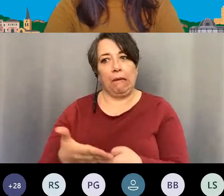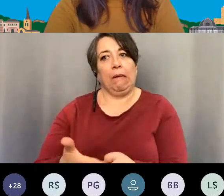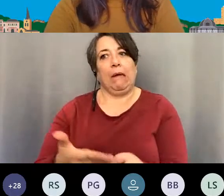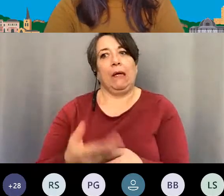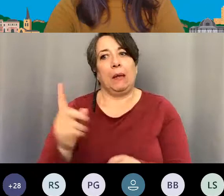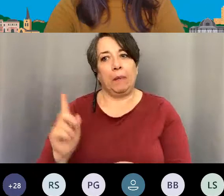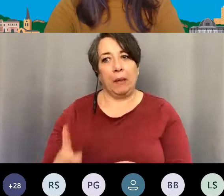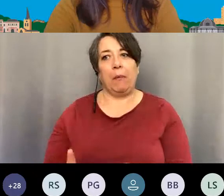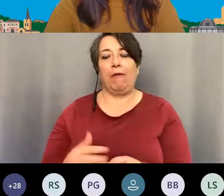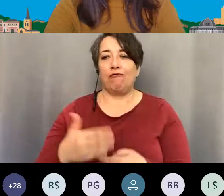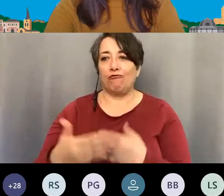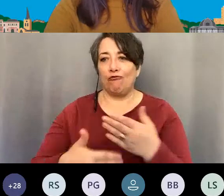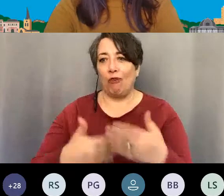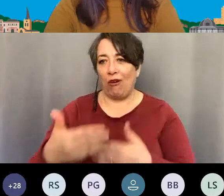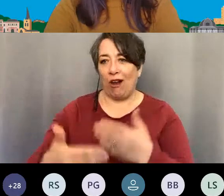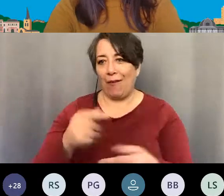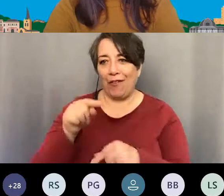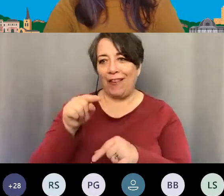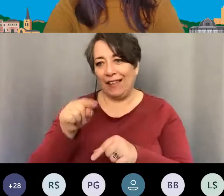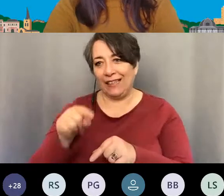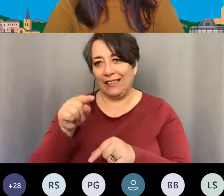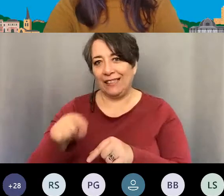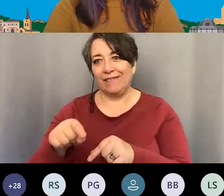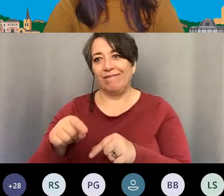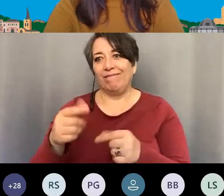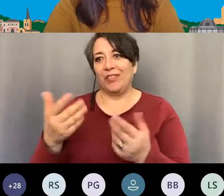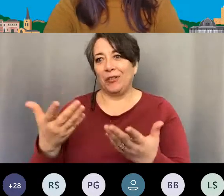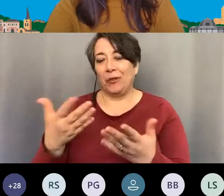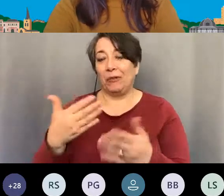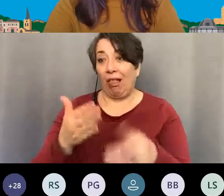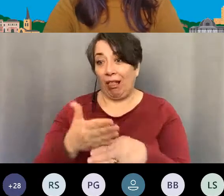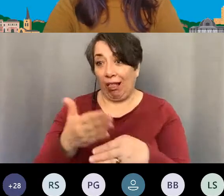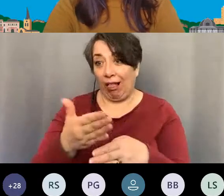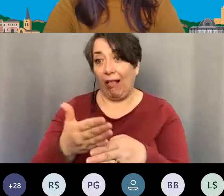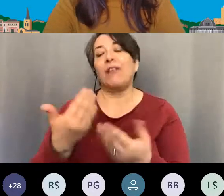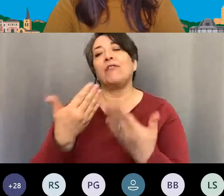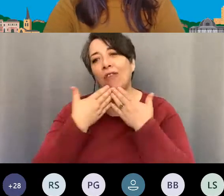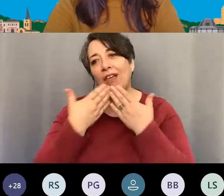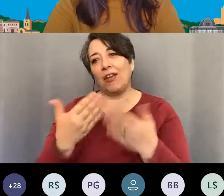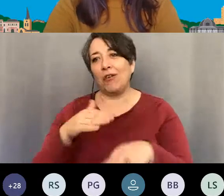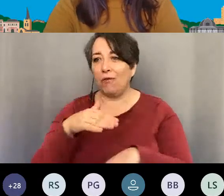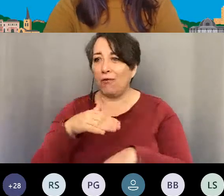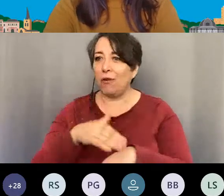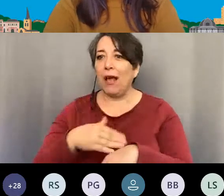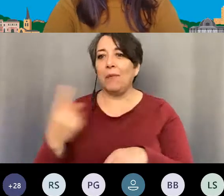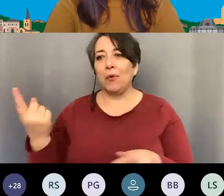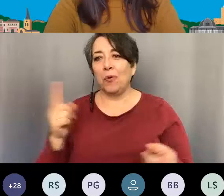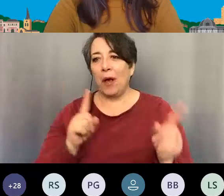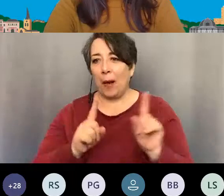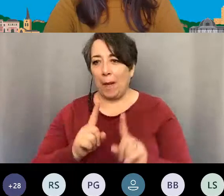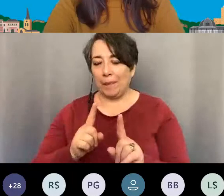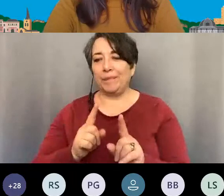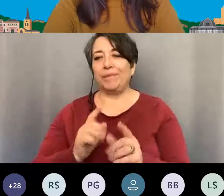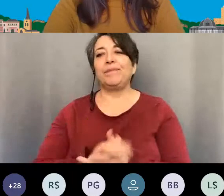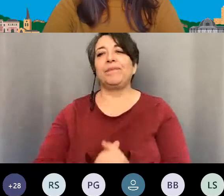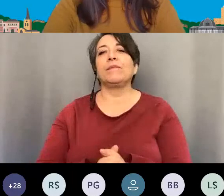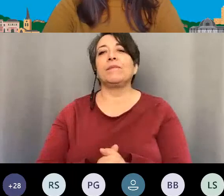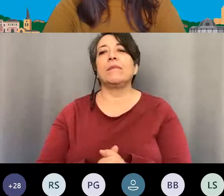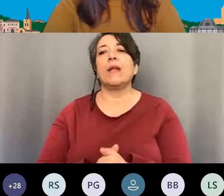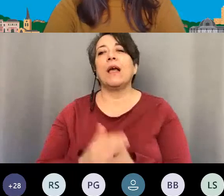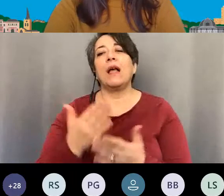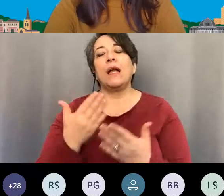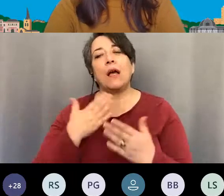the way to do that. So thank you both very, very much for taking the time out and attending. Just to reassure everybody today